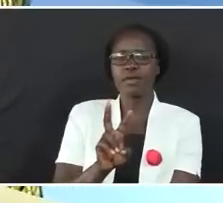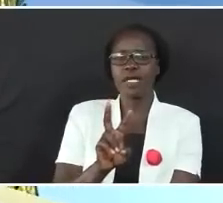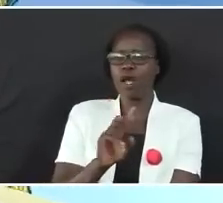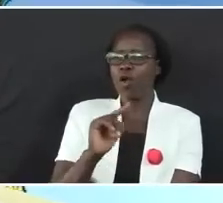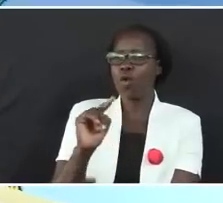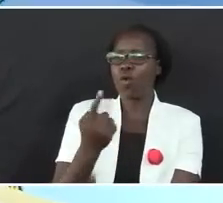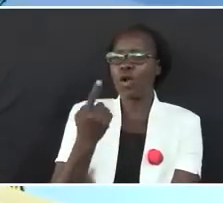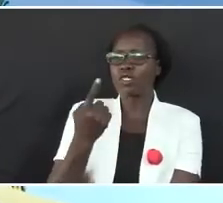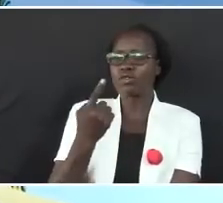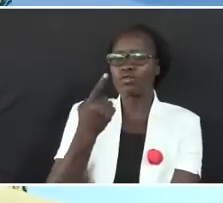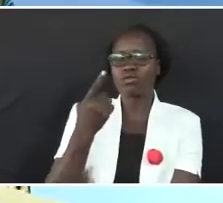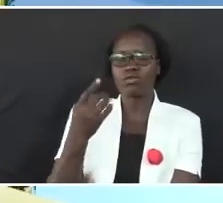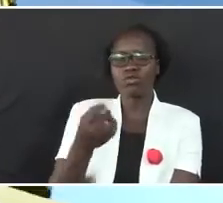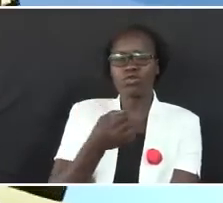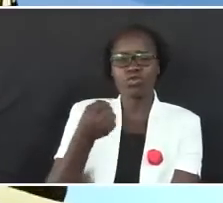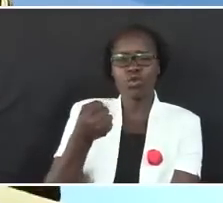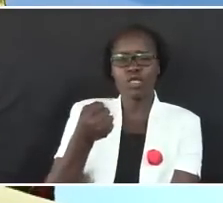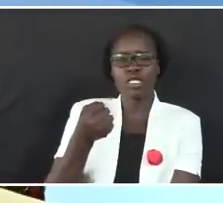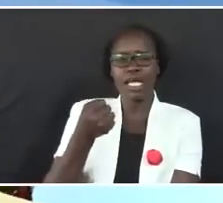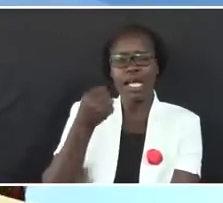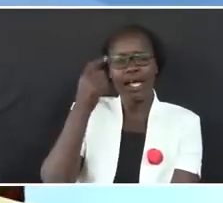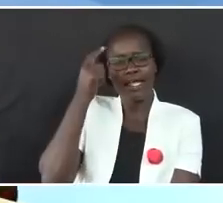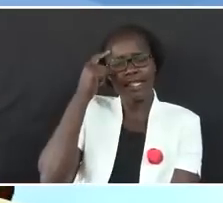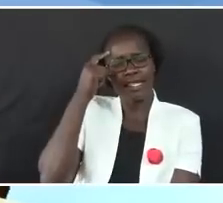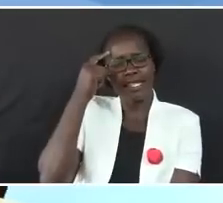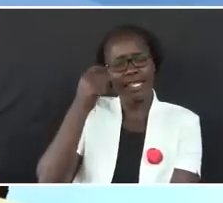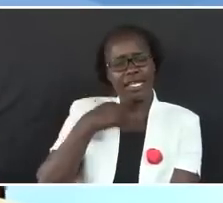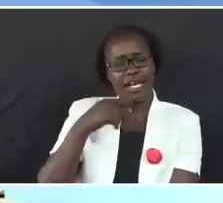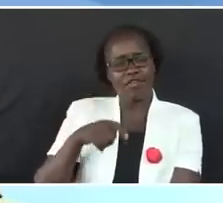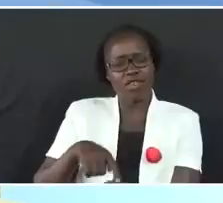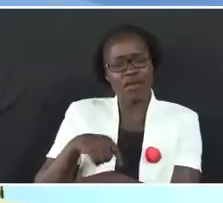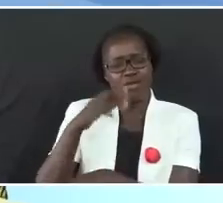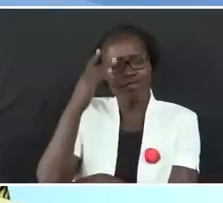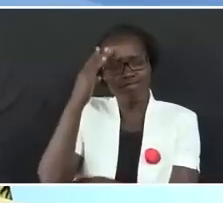Once you halt, have time to reflect.